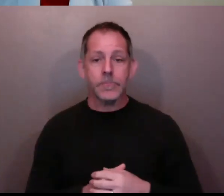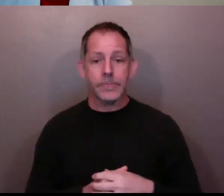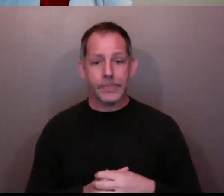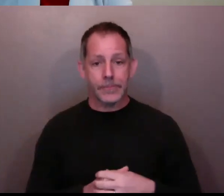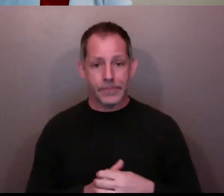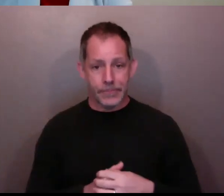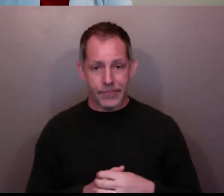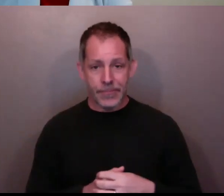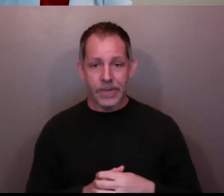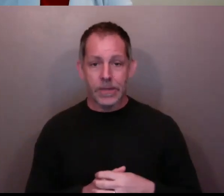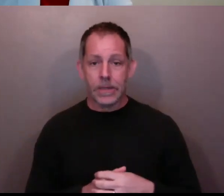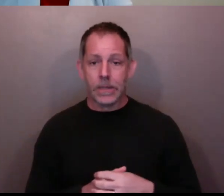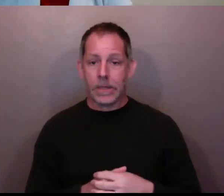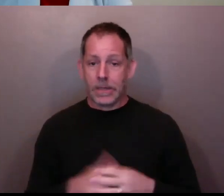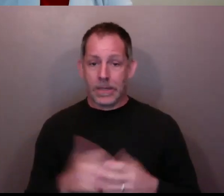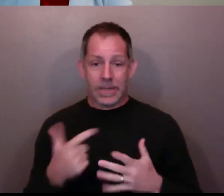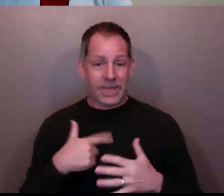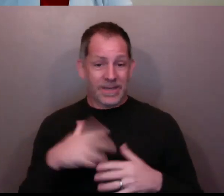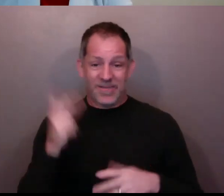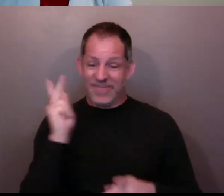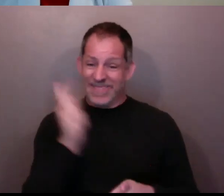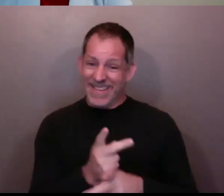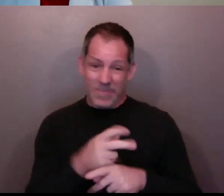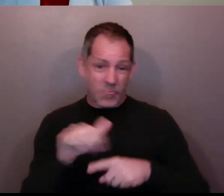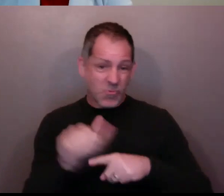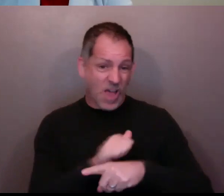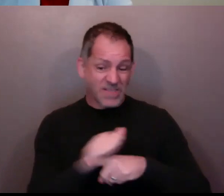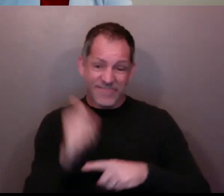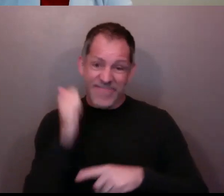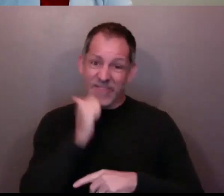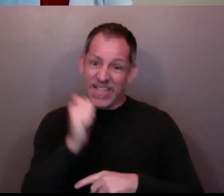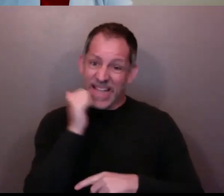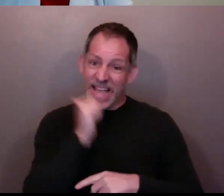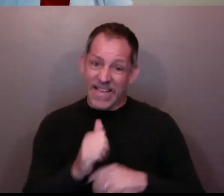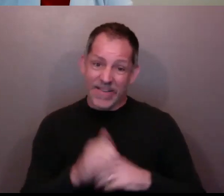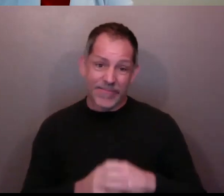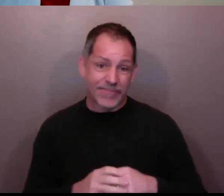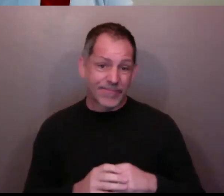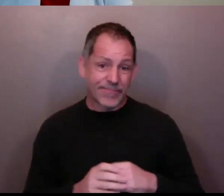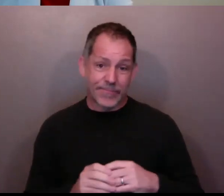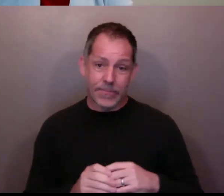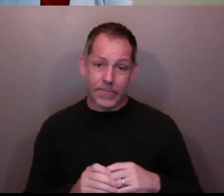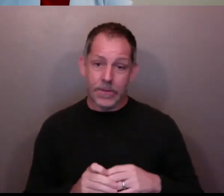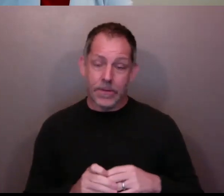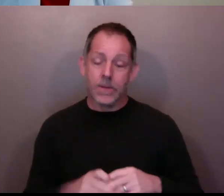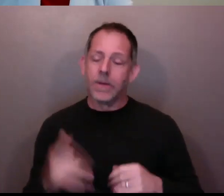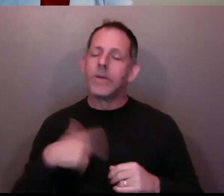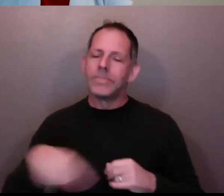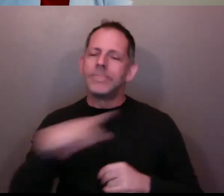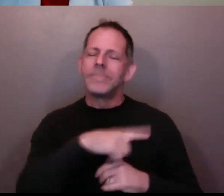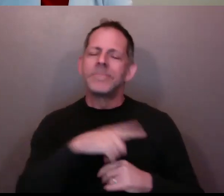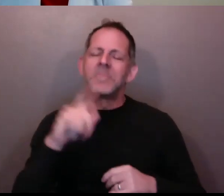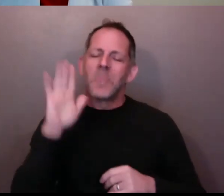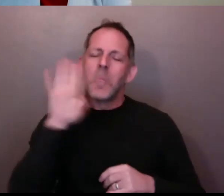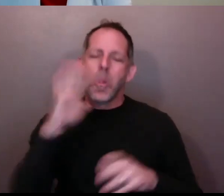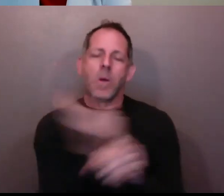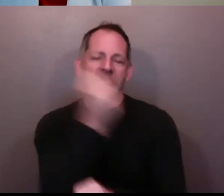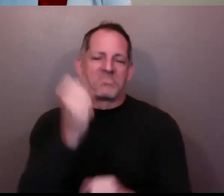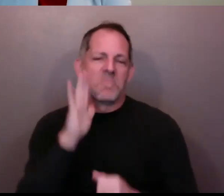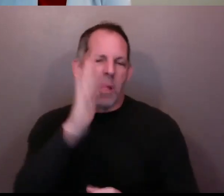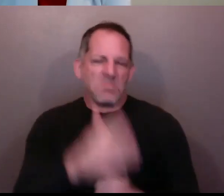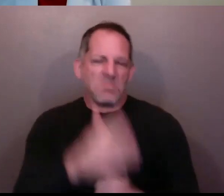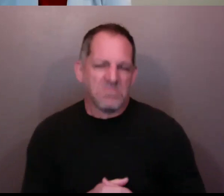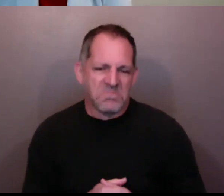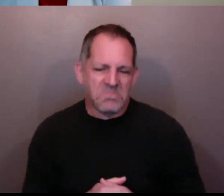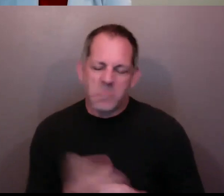selfless and thinking about those around us. So we've also really been working hard to tackle